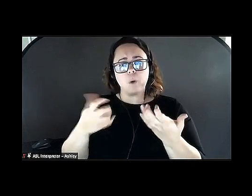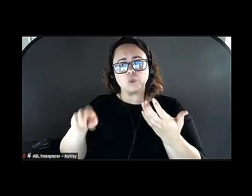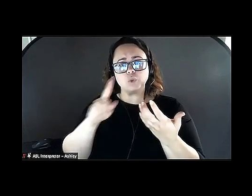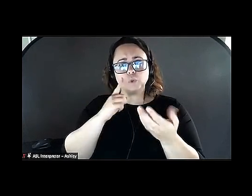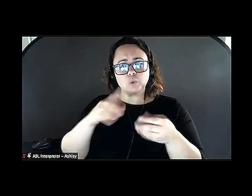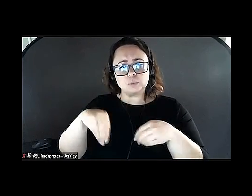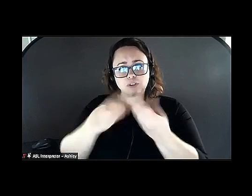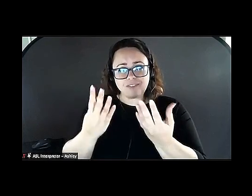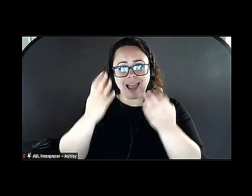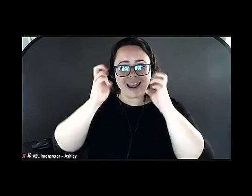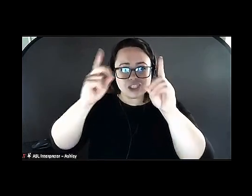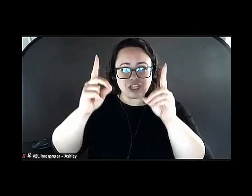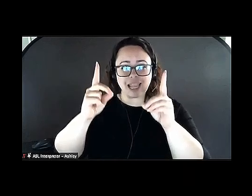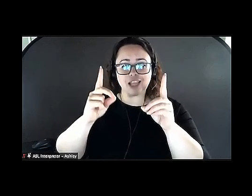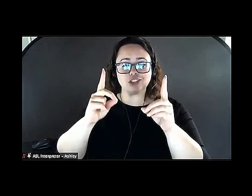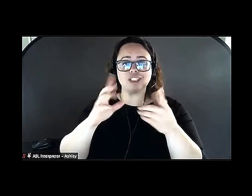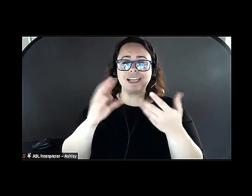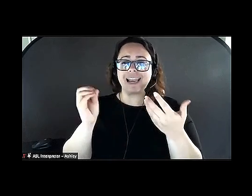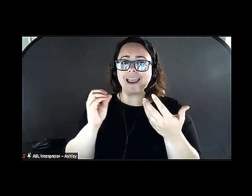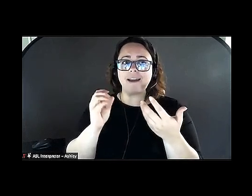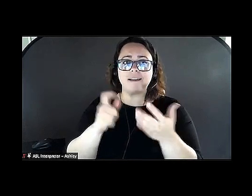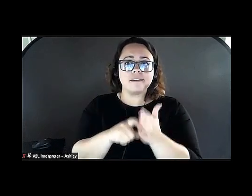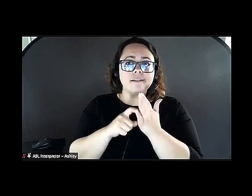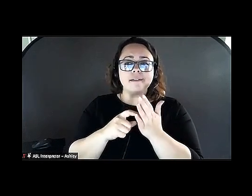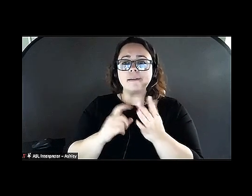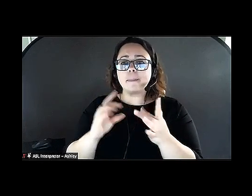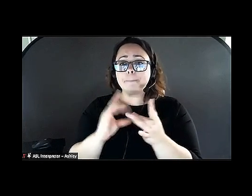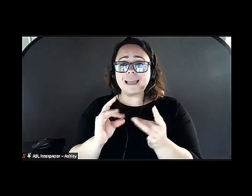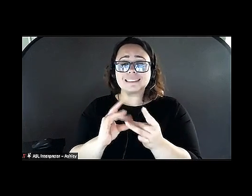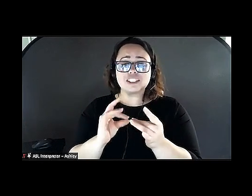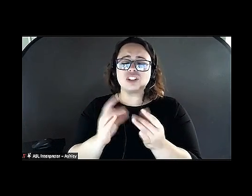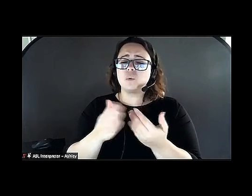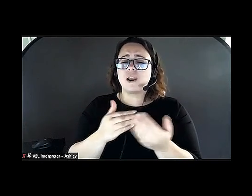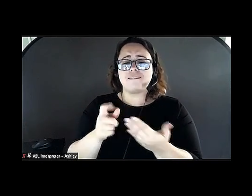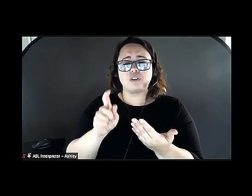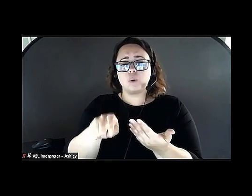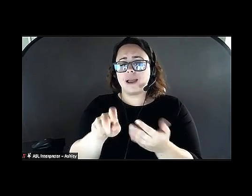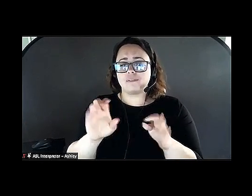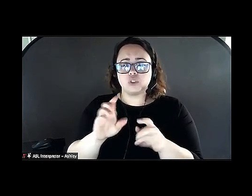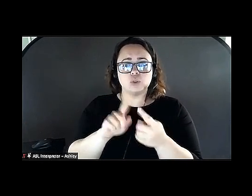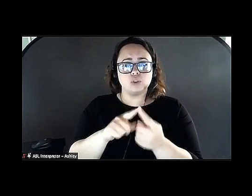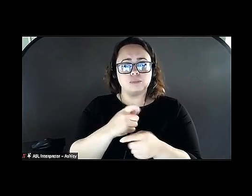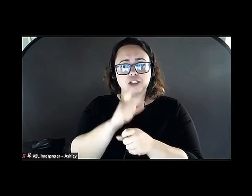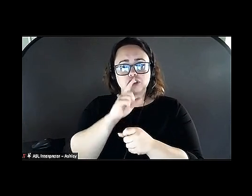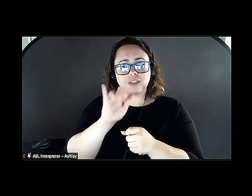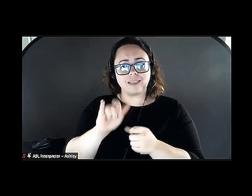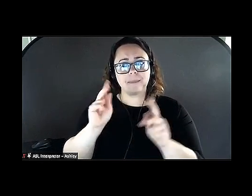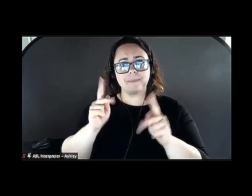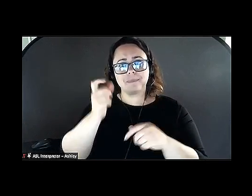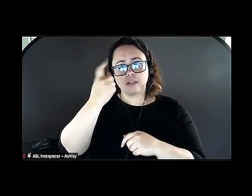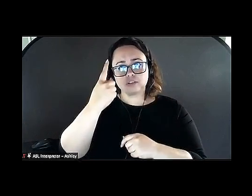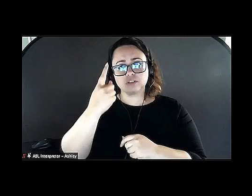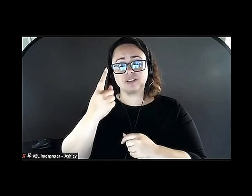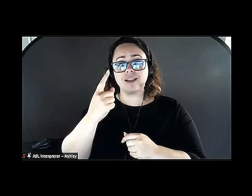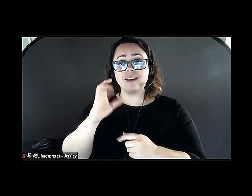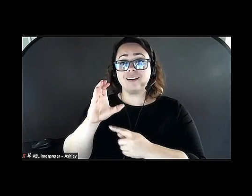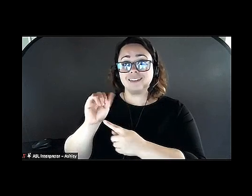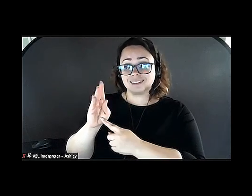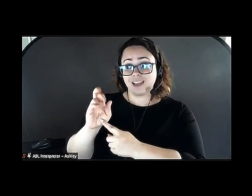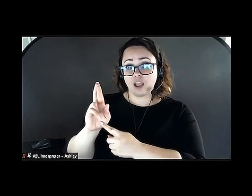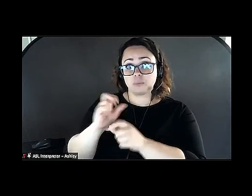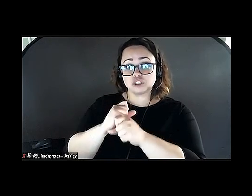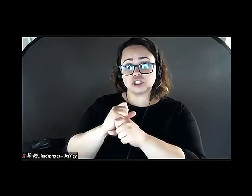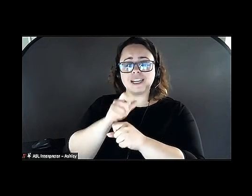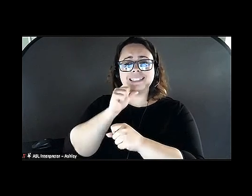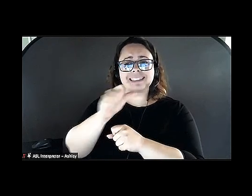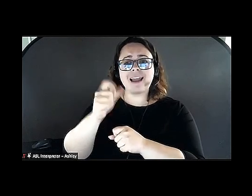necessary messaging or model the way, whatever you need to do to make sure that people understand cybersecurity is not